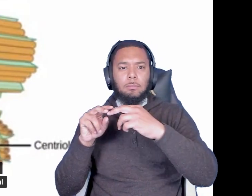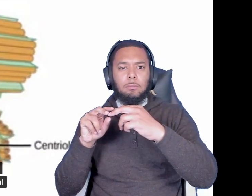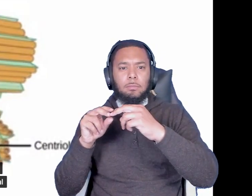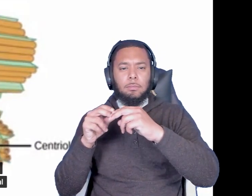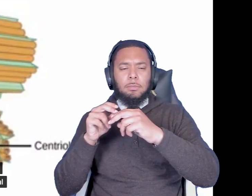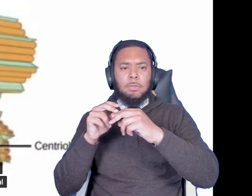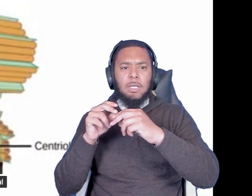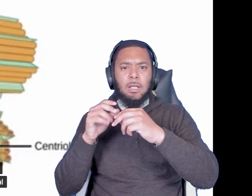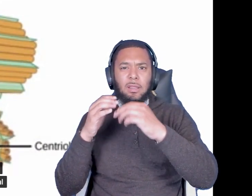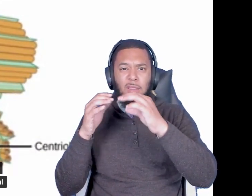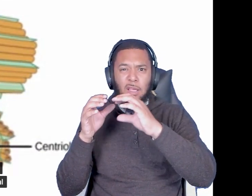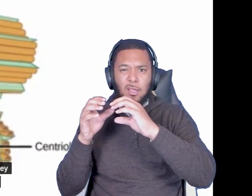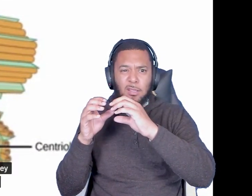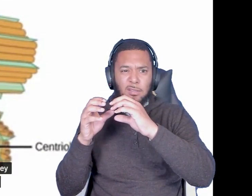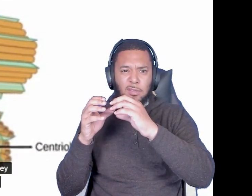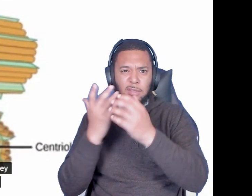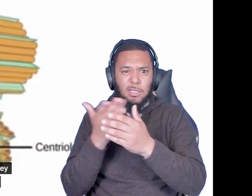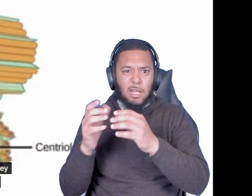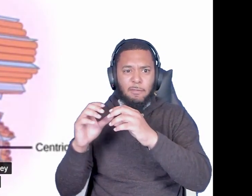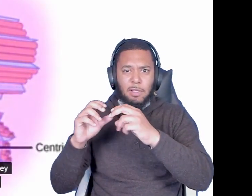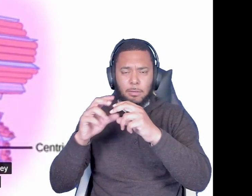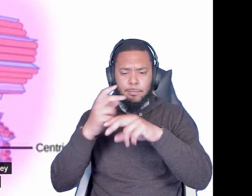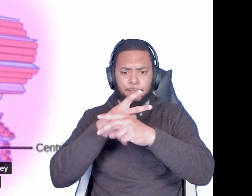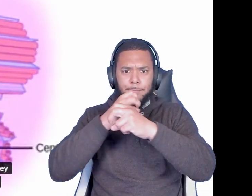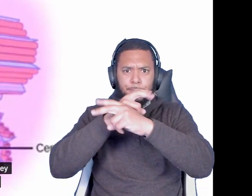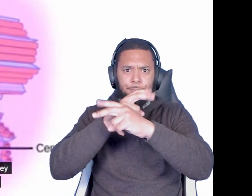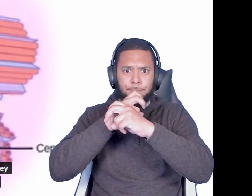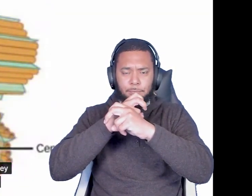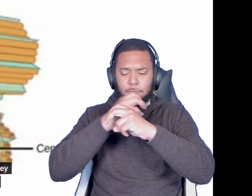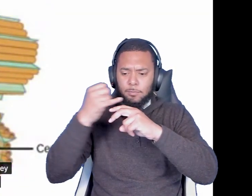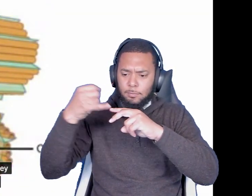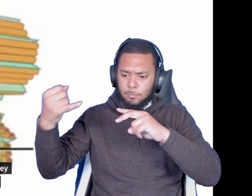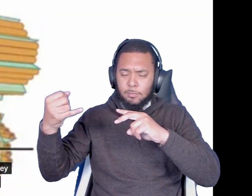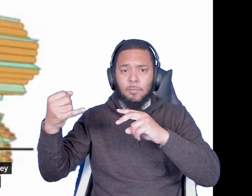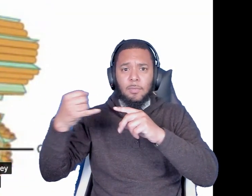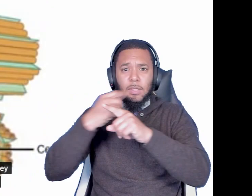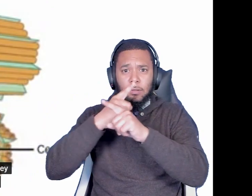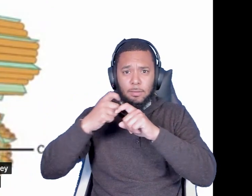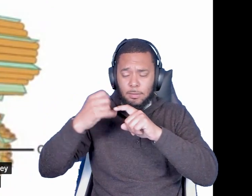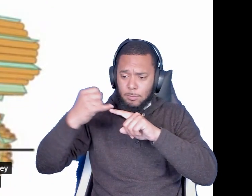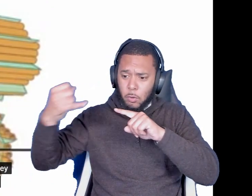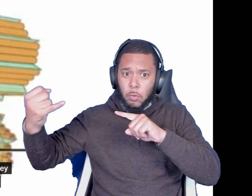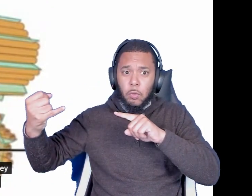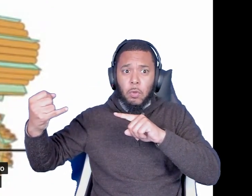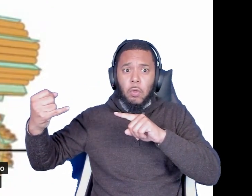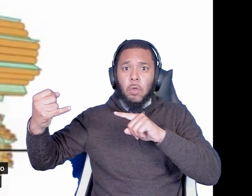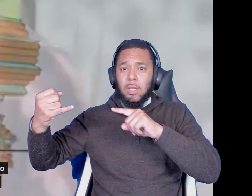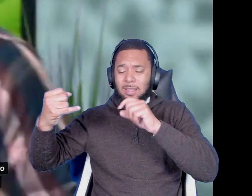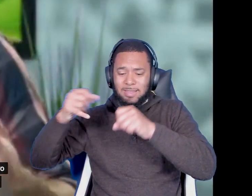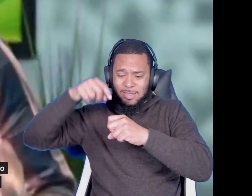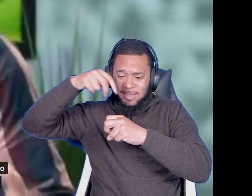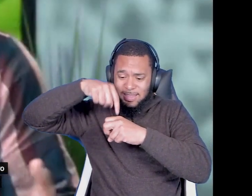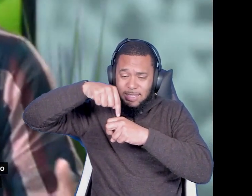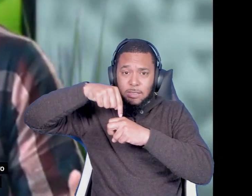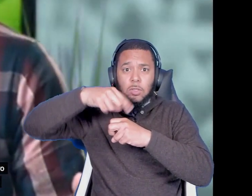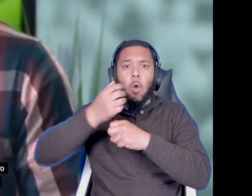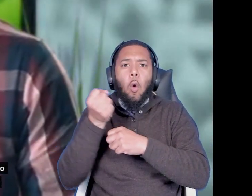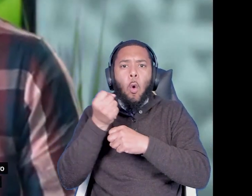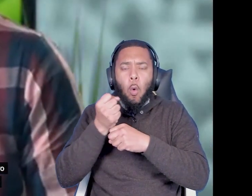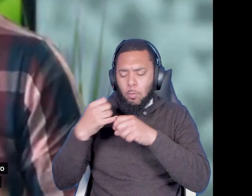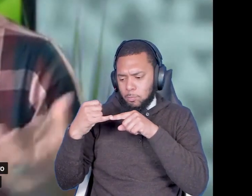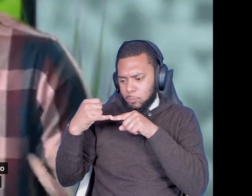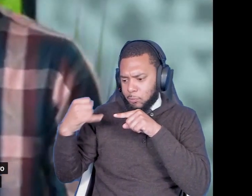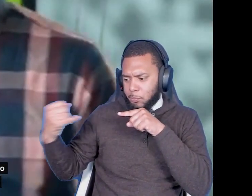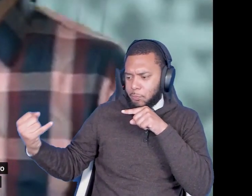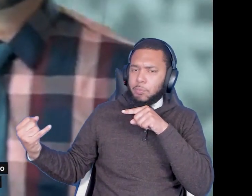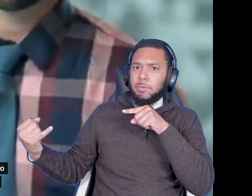molecules that hold them here, these little centrosomes or sometimes centrioles, they are going to hold the spindle fibers. Okay, so all of that's